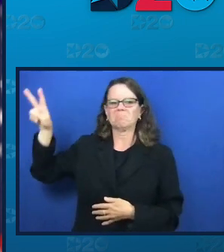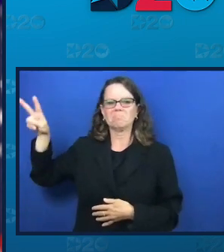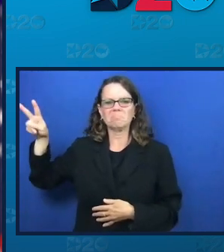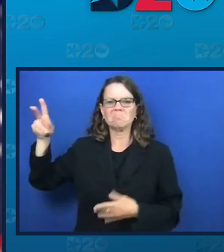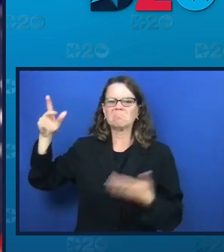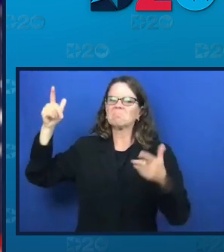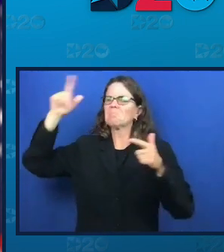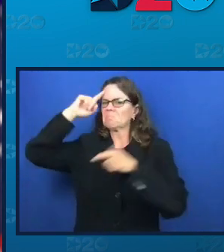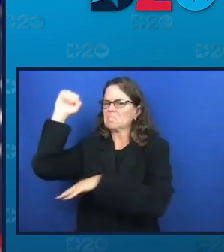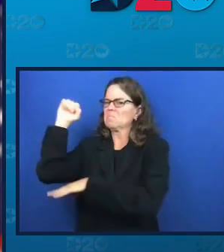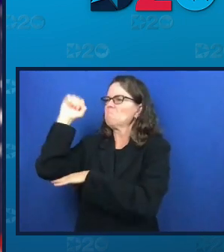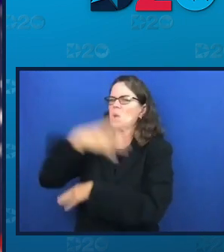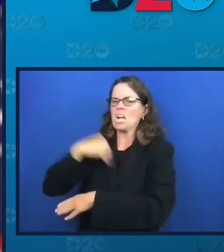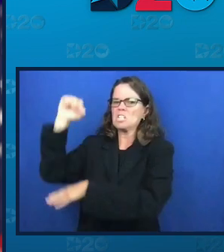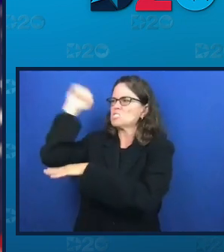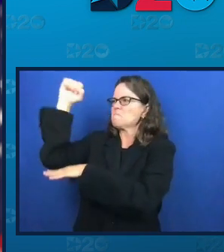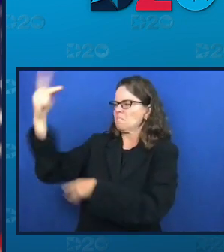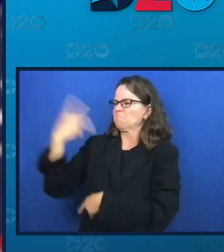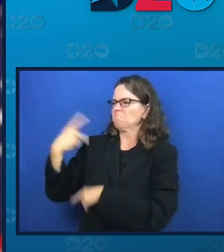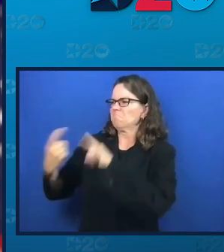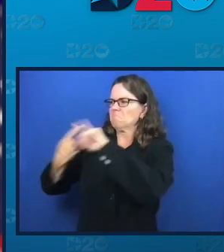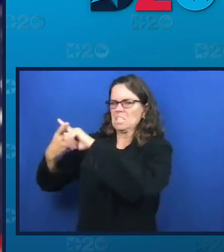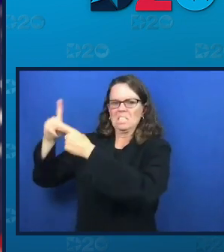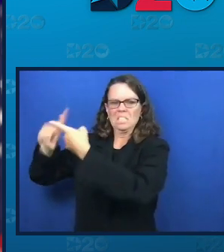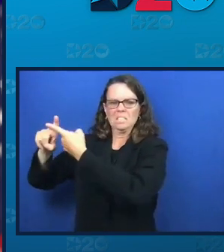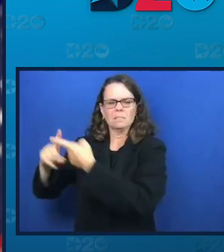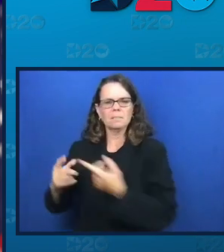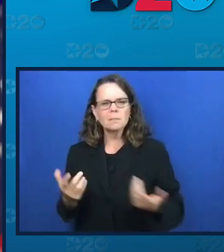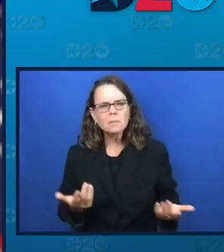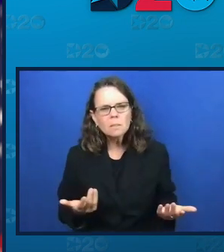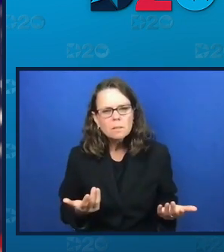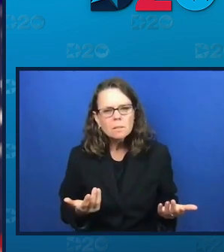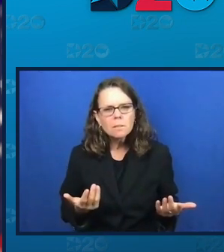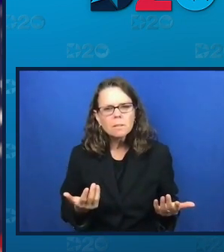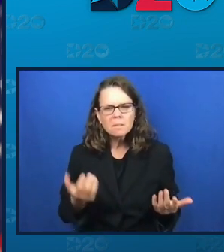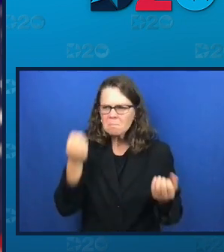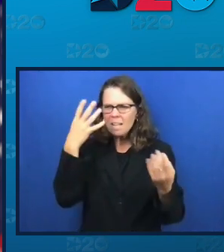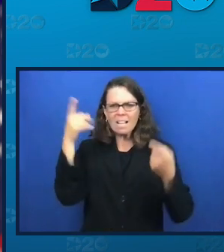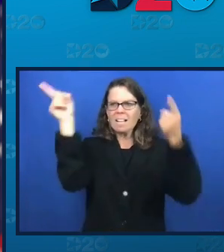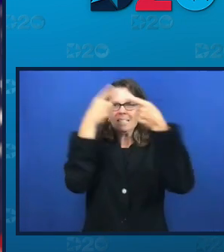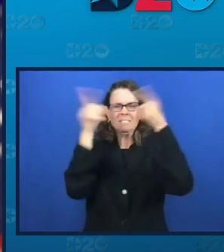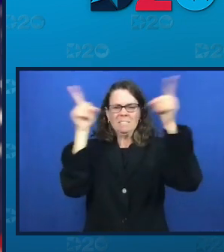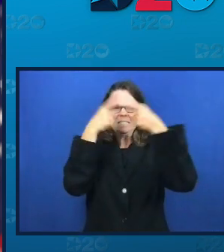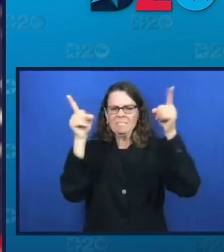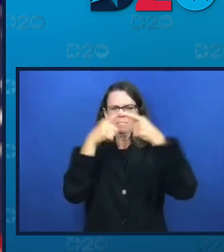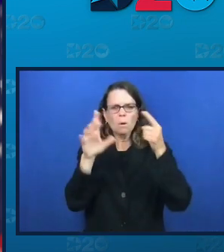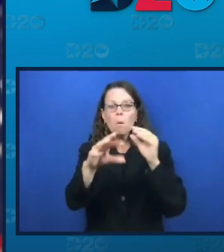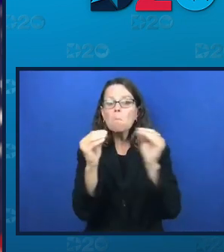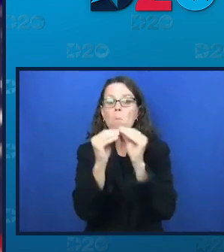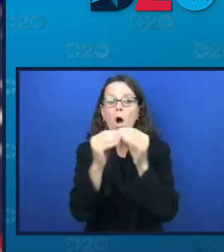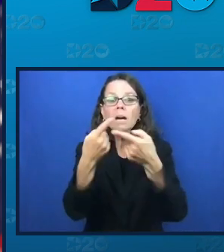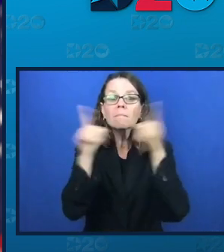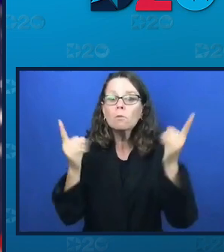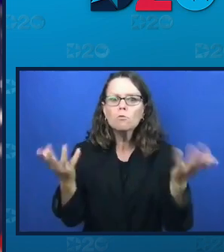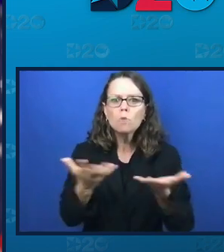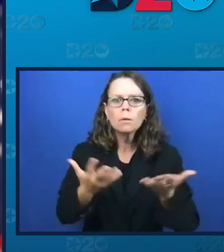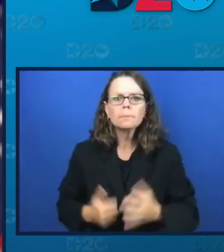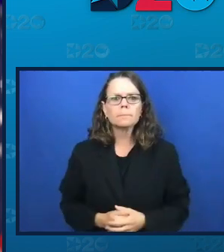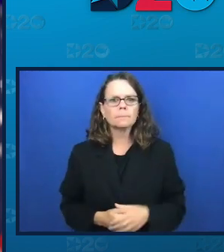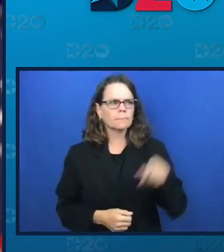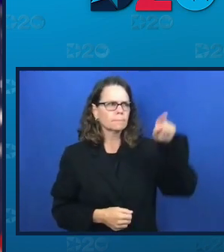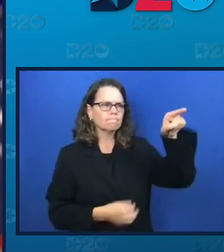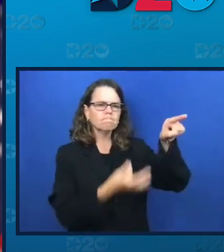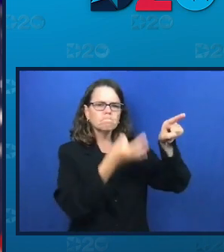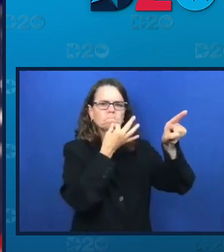Here's another difference. One has proven he knows how to handle a crisis by helping to lead the economic turnaround after the